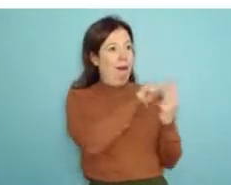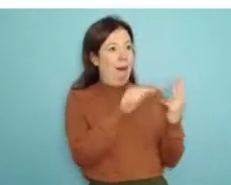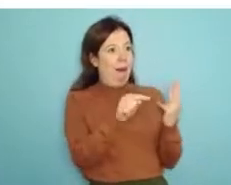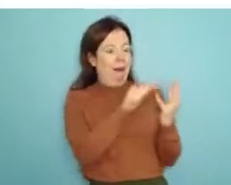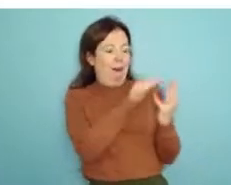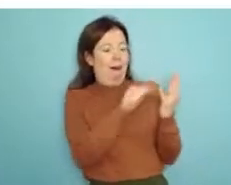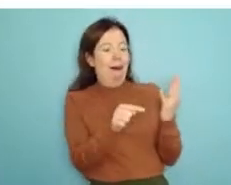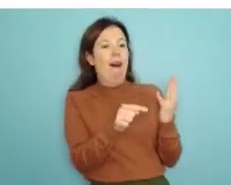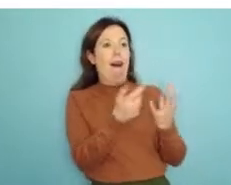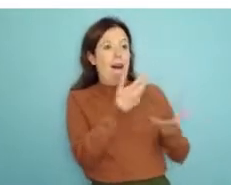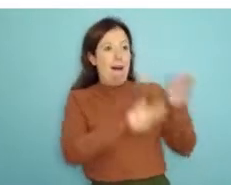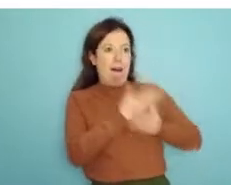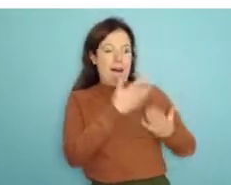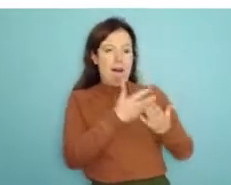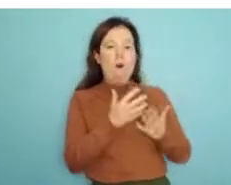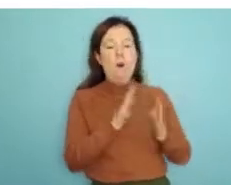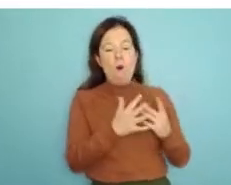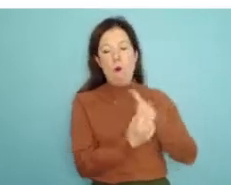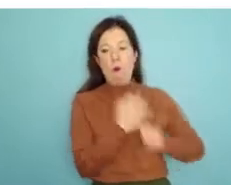Absolutely agree. Very much so.